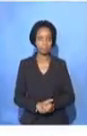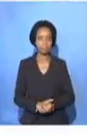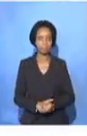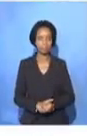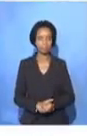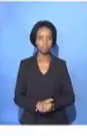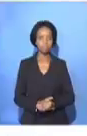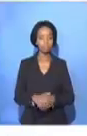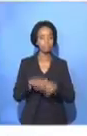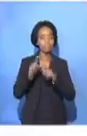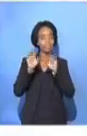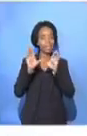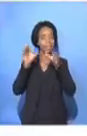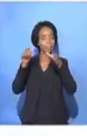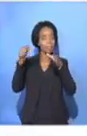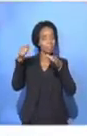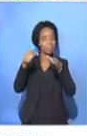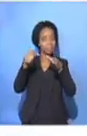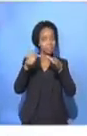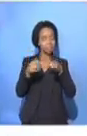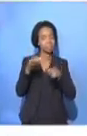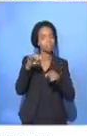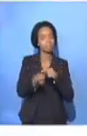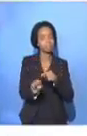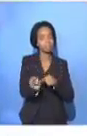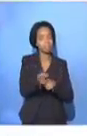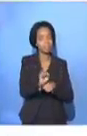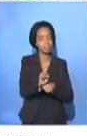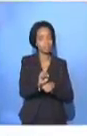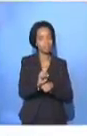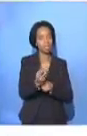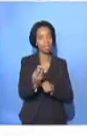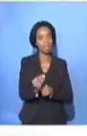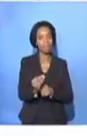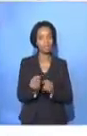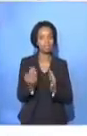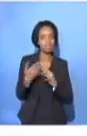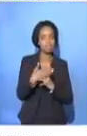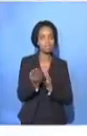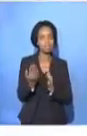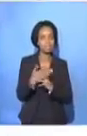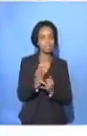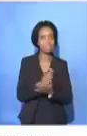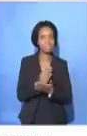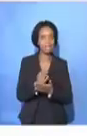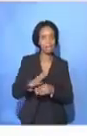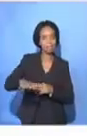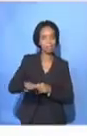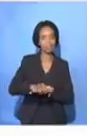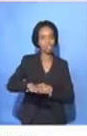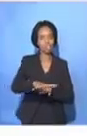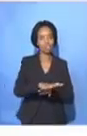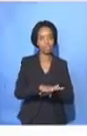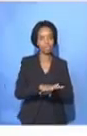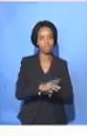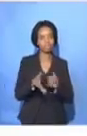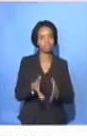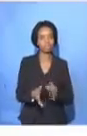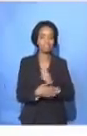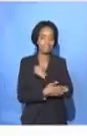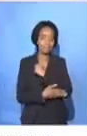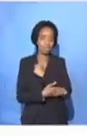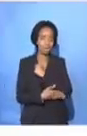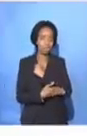mission takes note of the isolated disruptions to the voting process in some of the areas of the